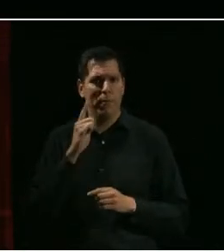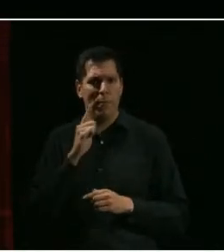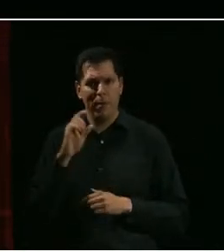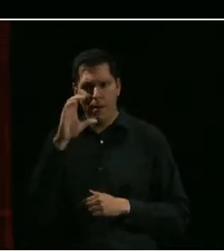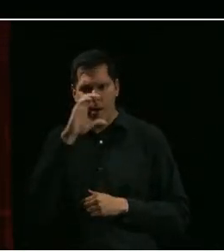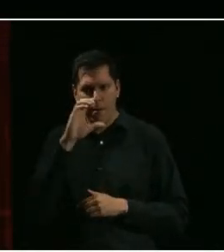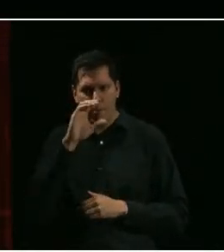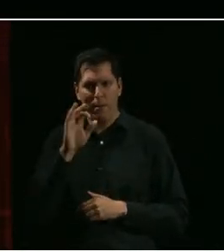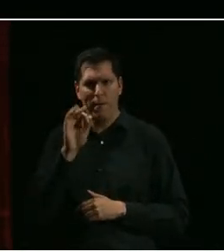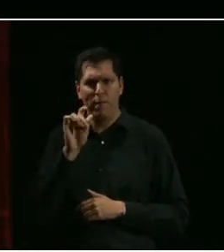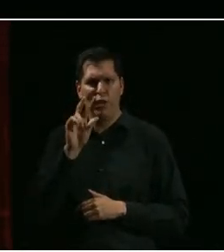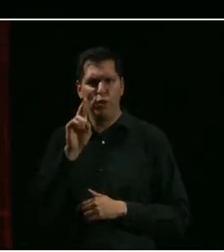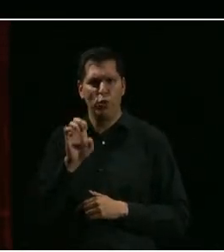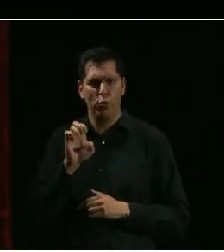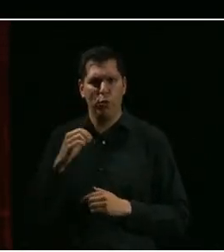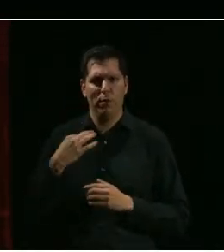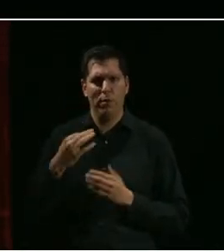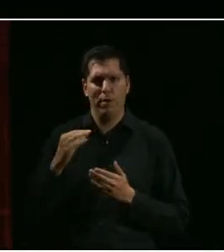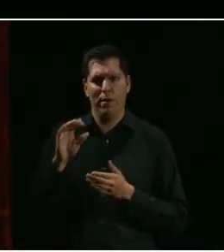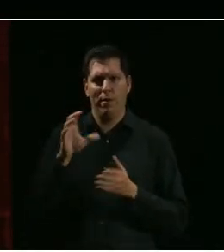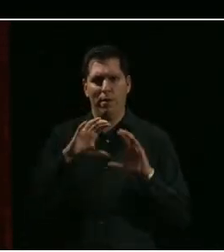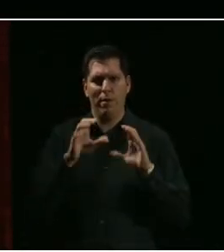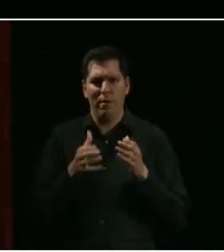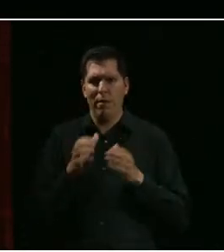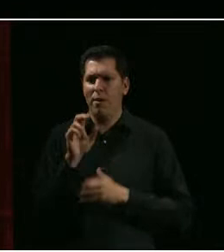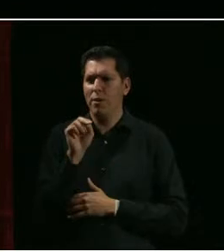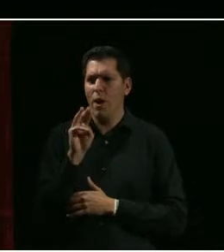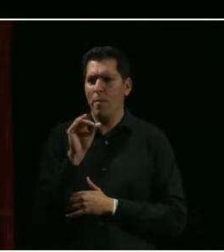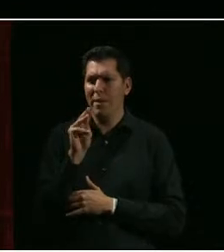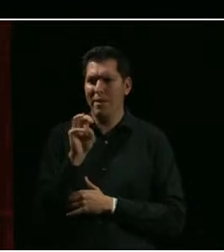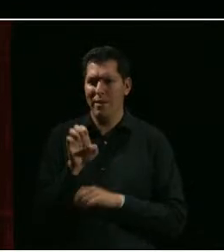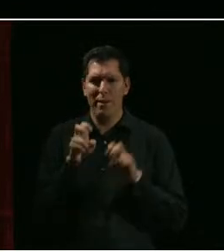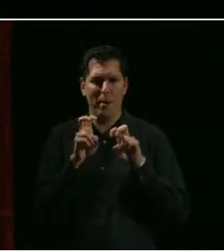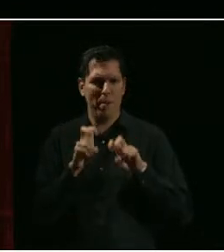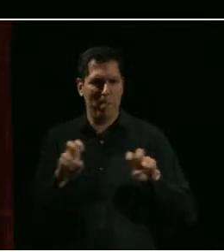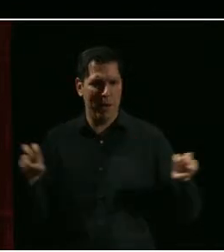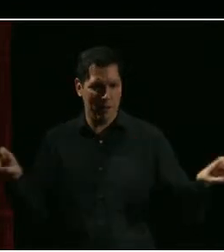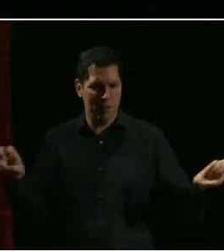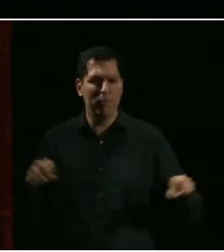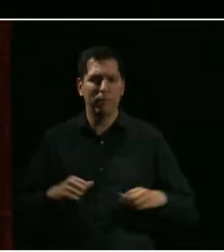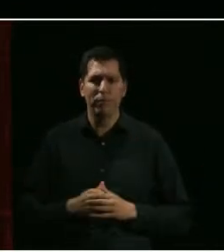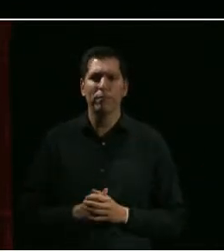animated feature film nominee panel, presented as a part of our Oscars Week programming.